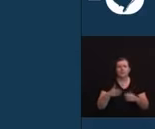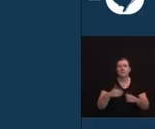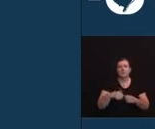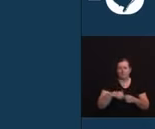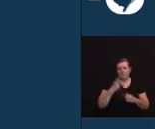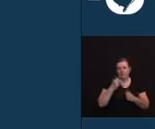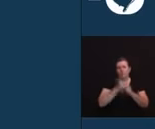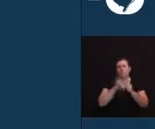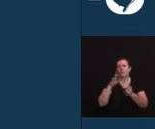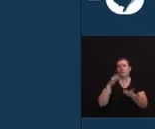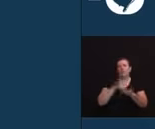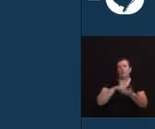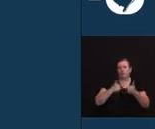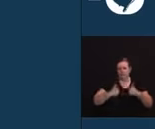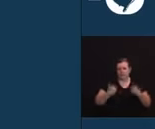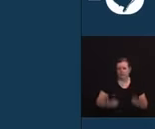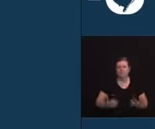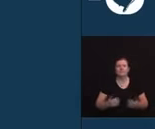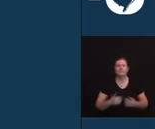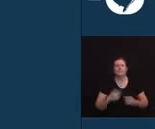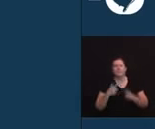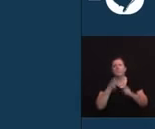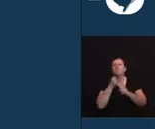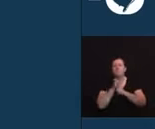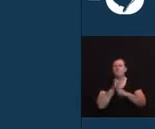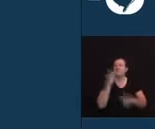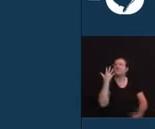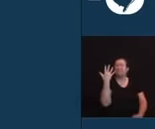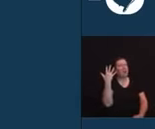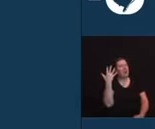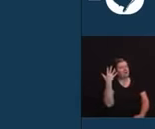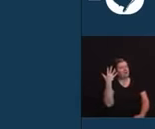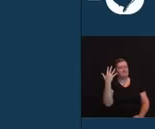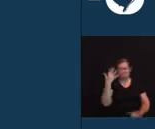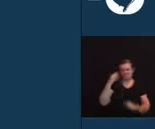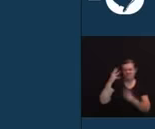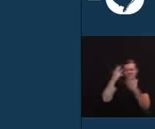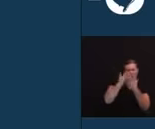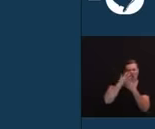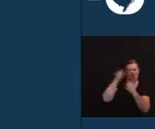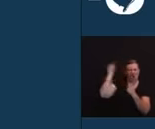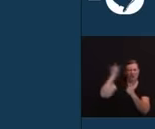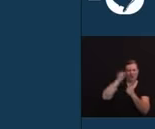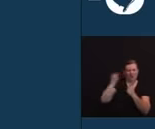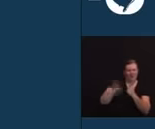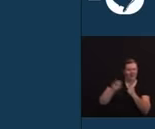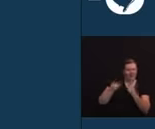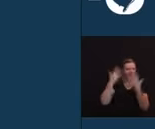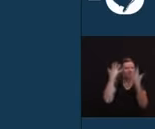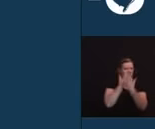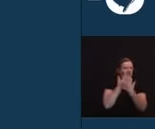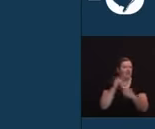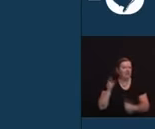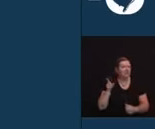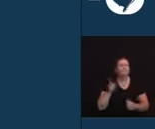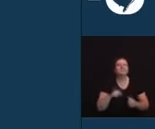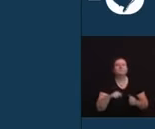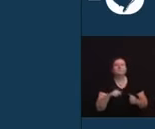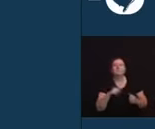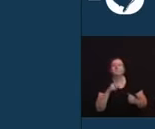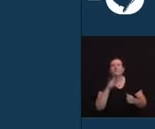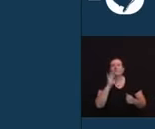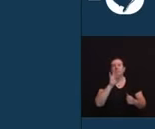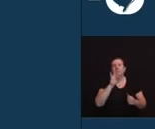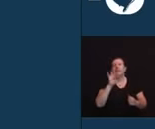counties plus the city of Newark. An additional 98 contact tracers started their training 1 week ago today and will be deployed as